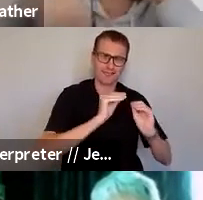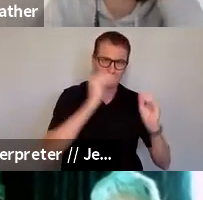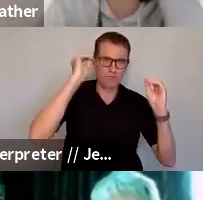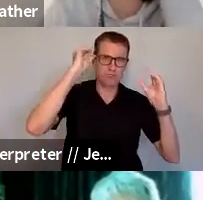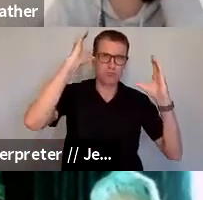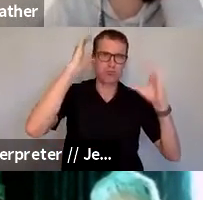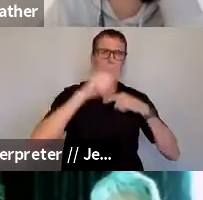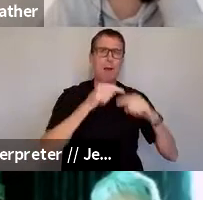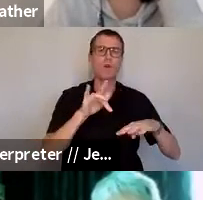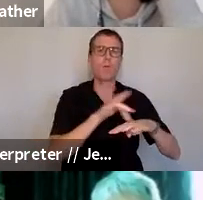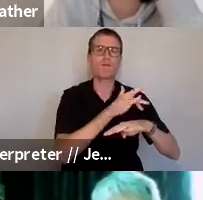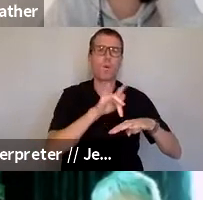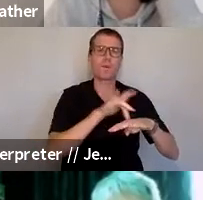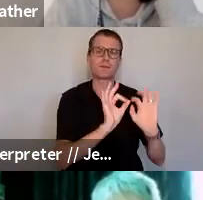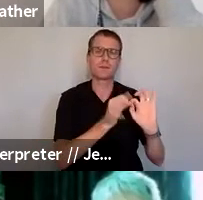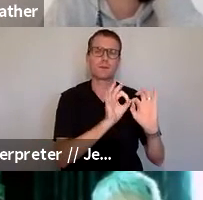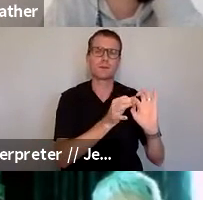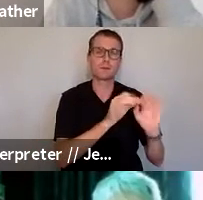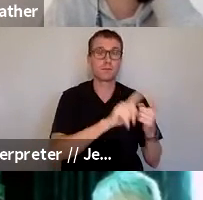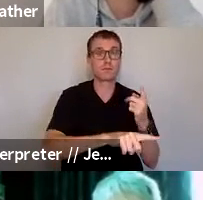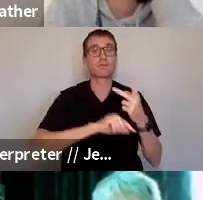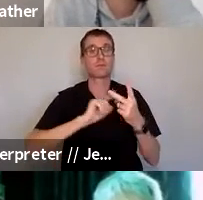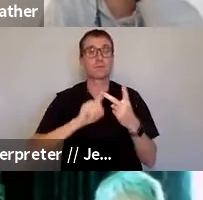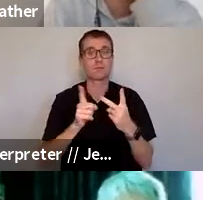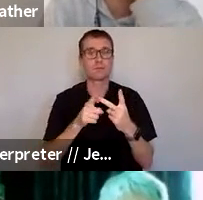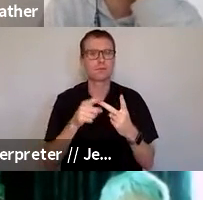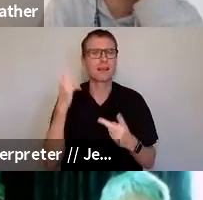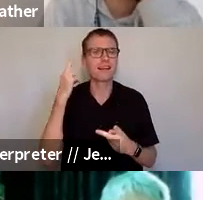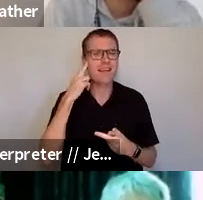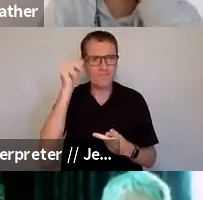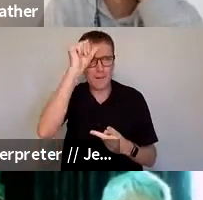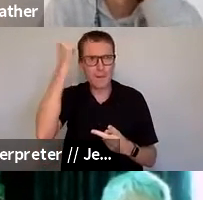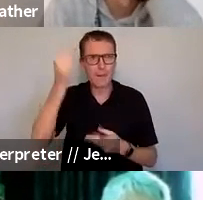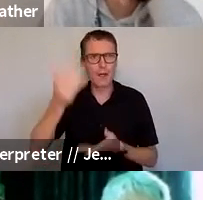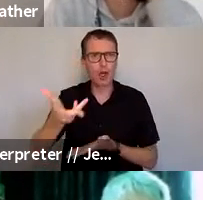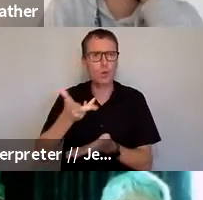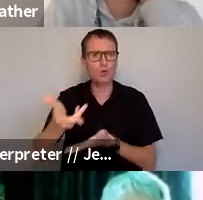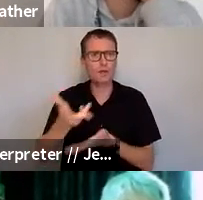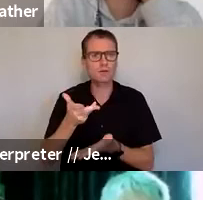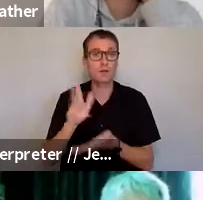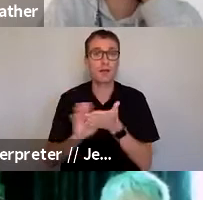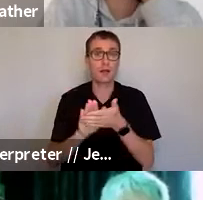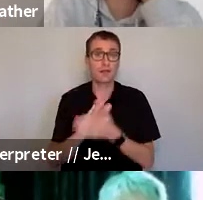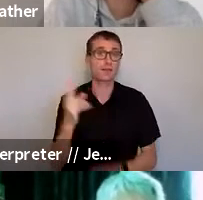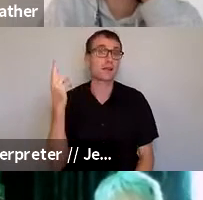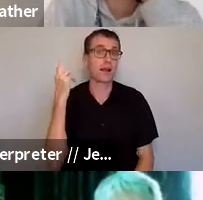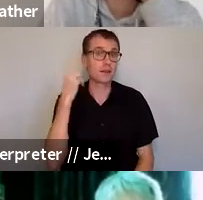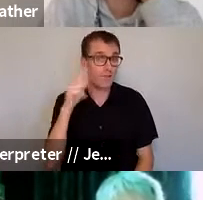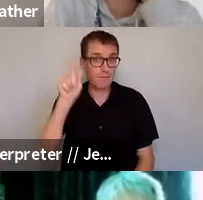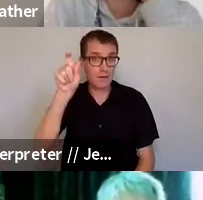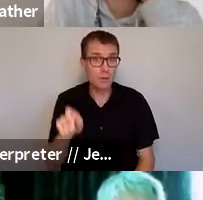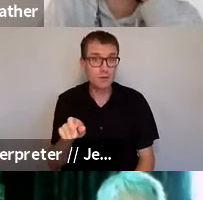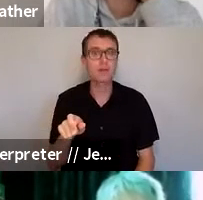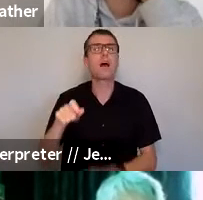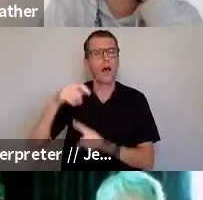work alongside deaf consultants who are members of the community who have background and knowledge within